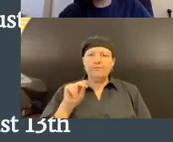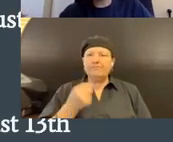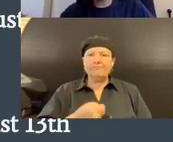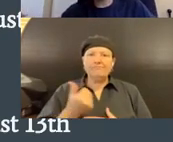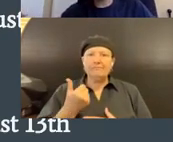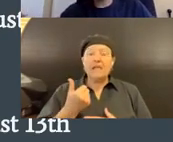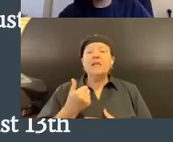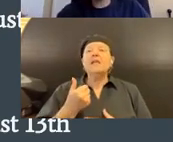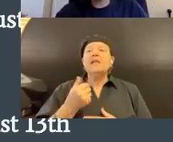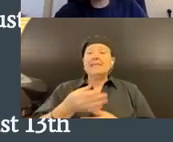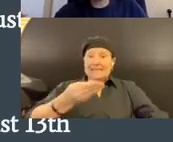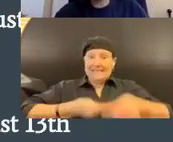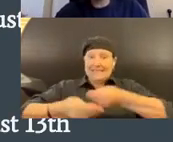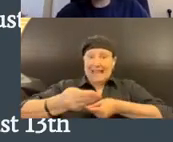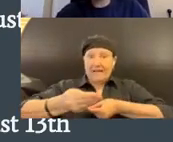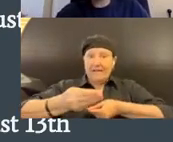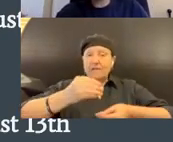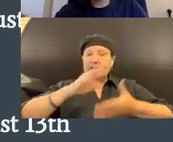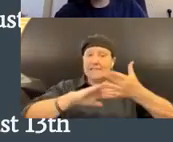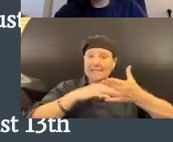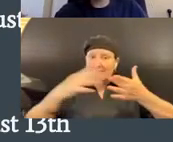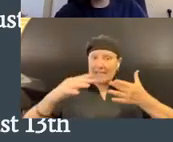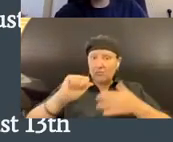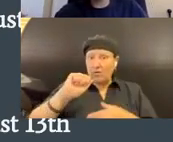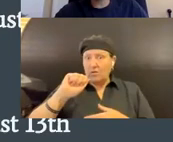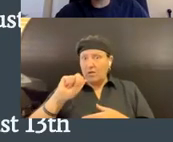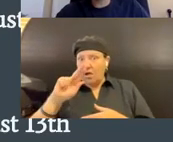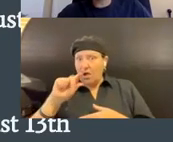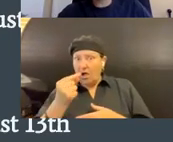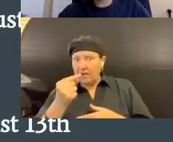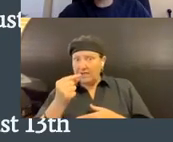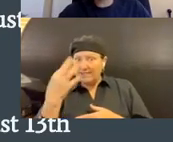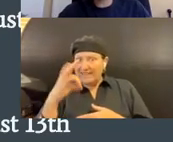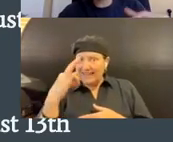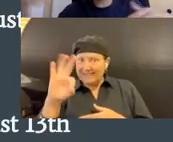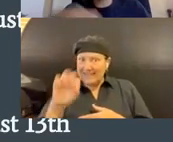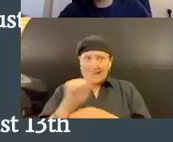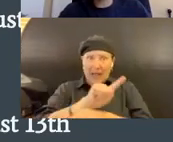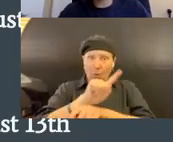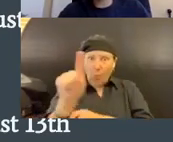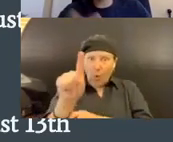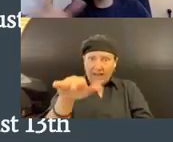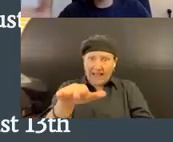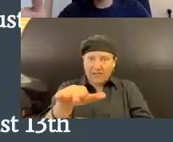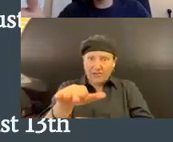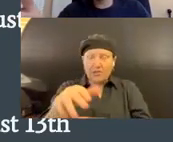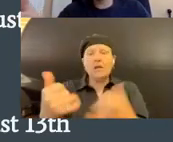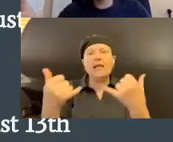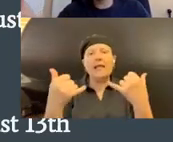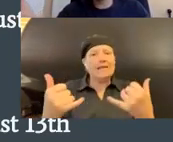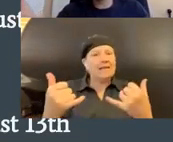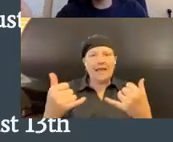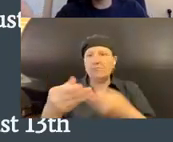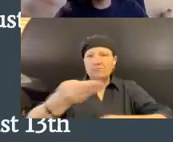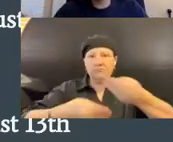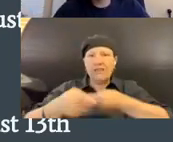the district was going to provide on Wednesday, August 19th at 1 p.m., they would do the sessions that were currently outlined in